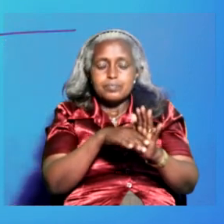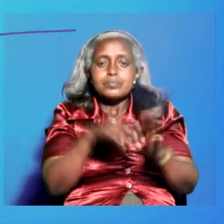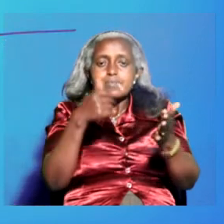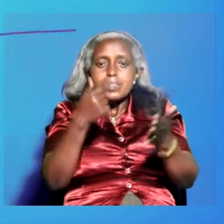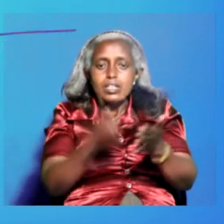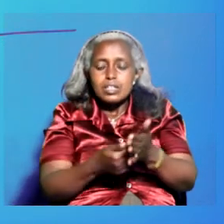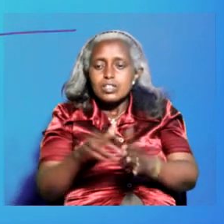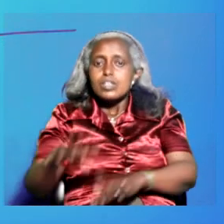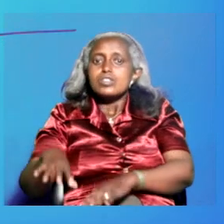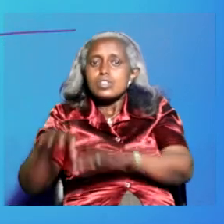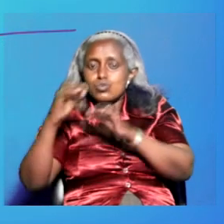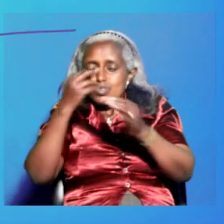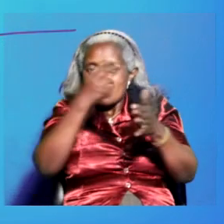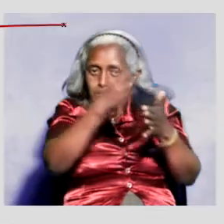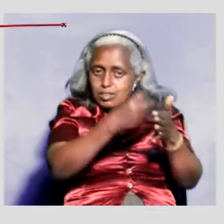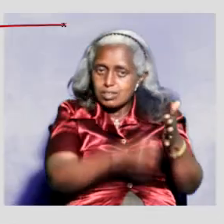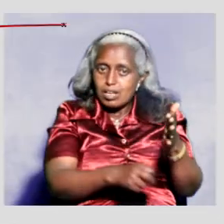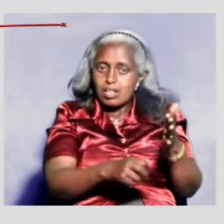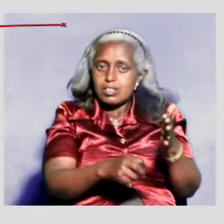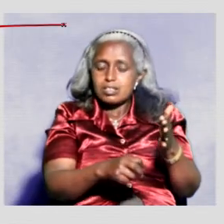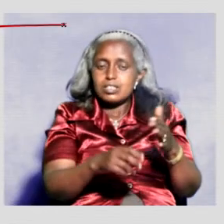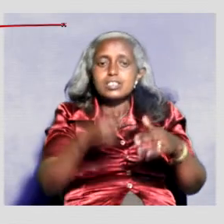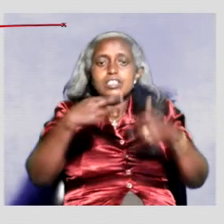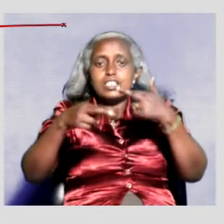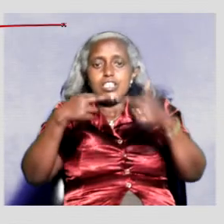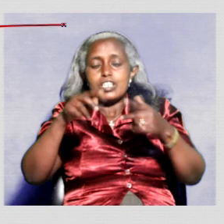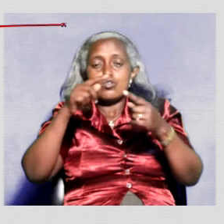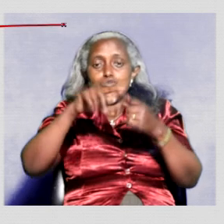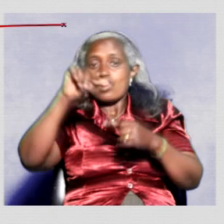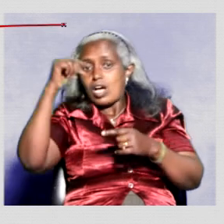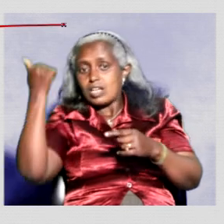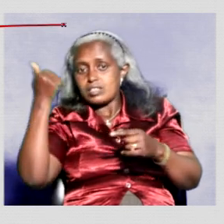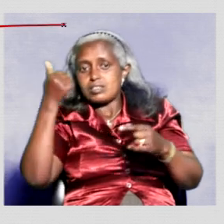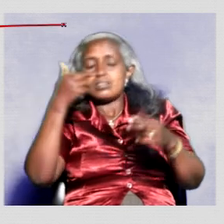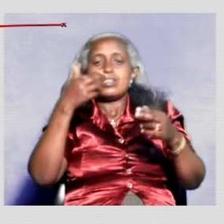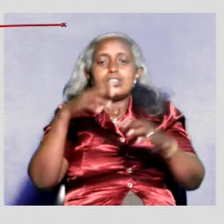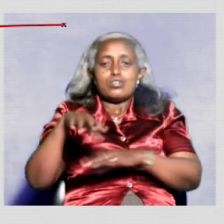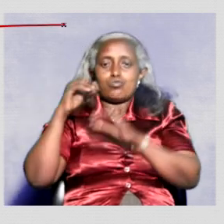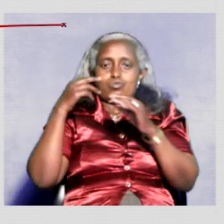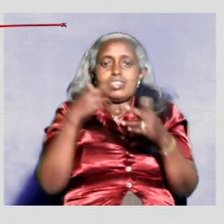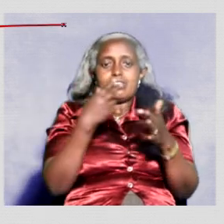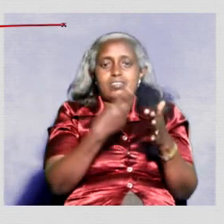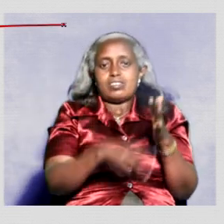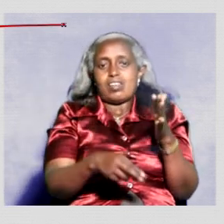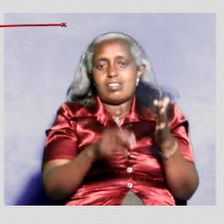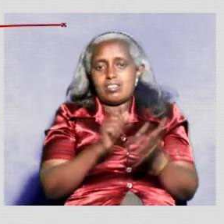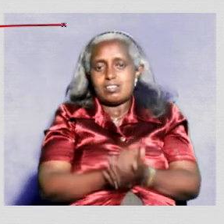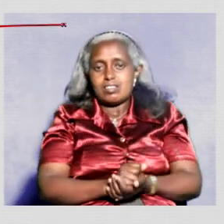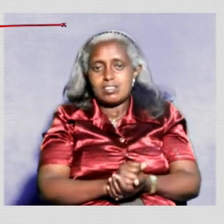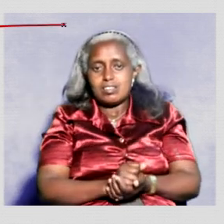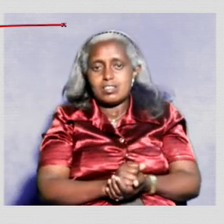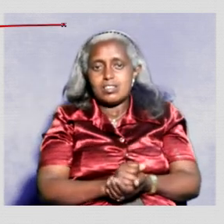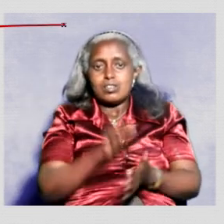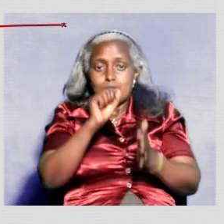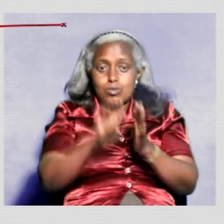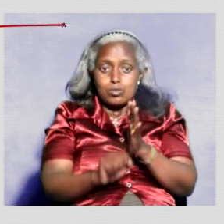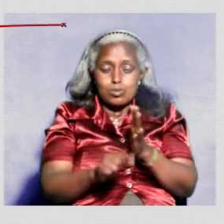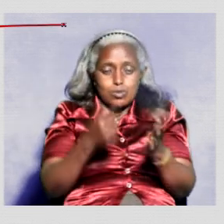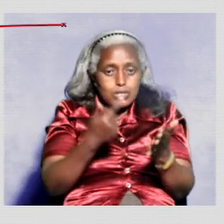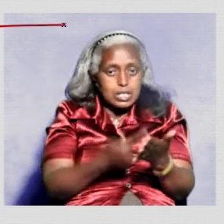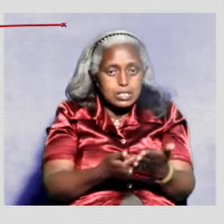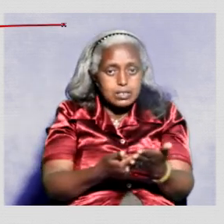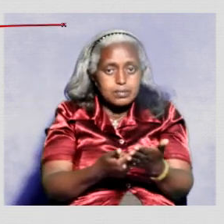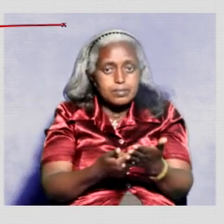this the student's result in relation to other students' result. So